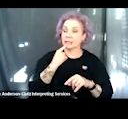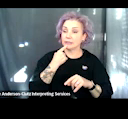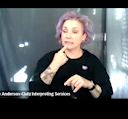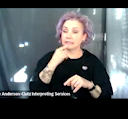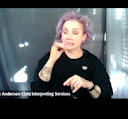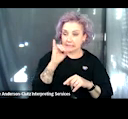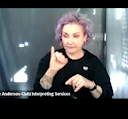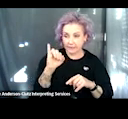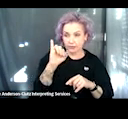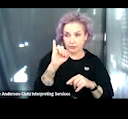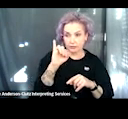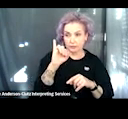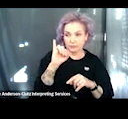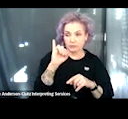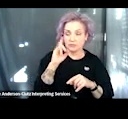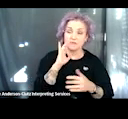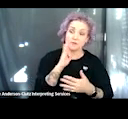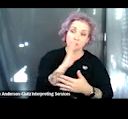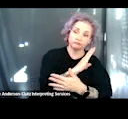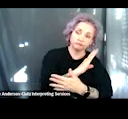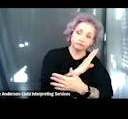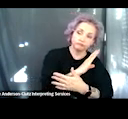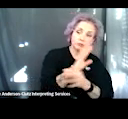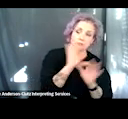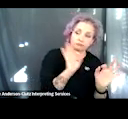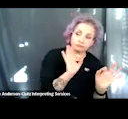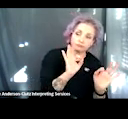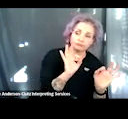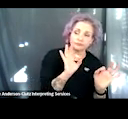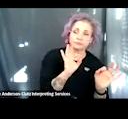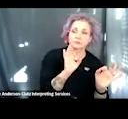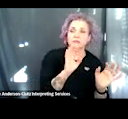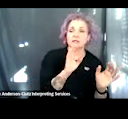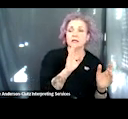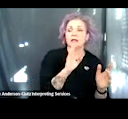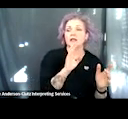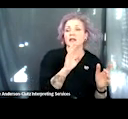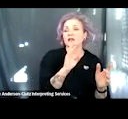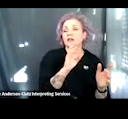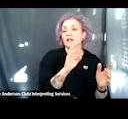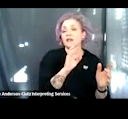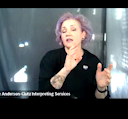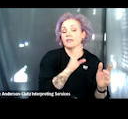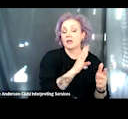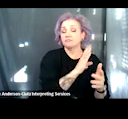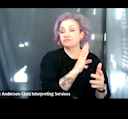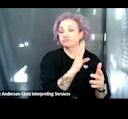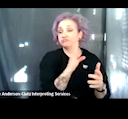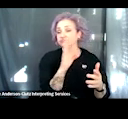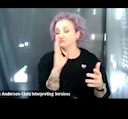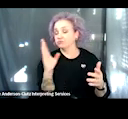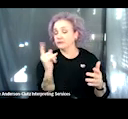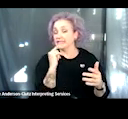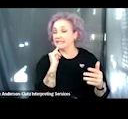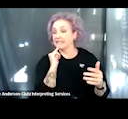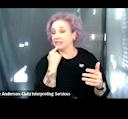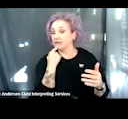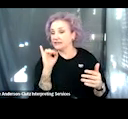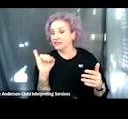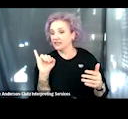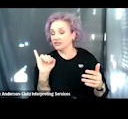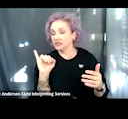fever, the more intense the infection, the more the risk that is associated with